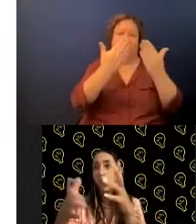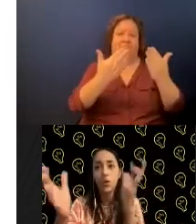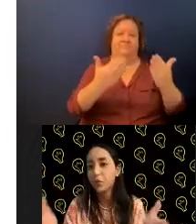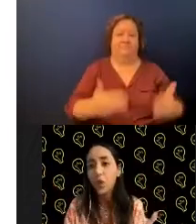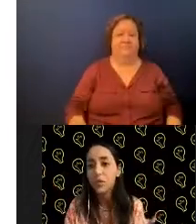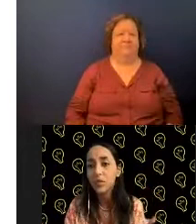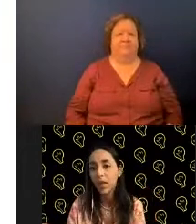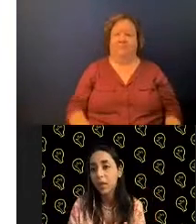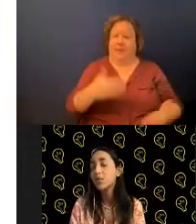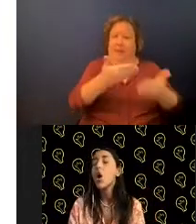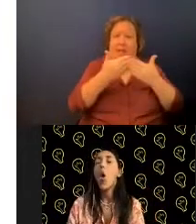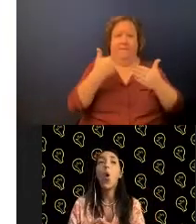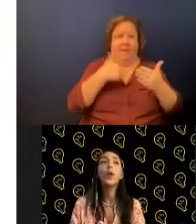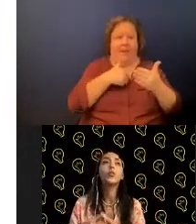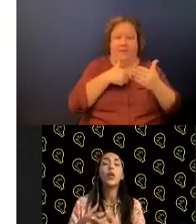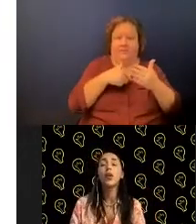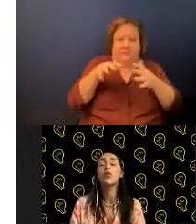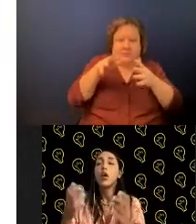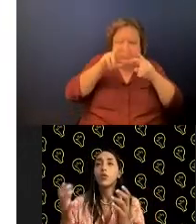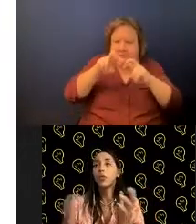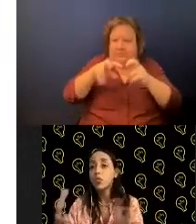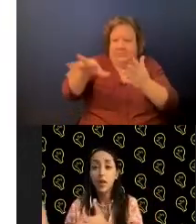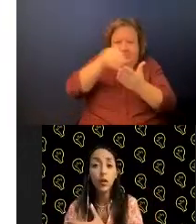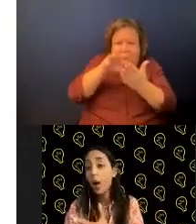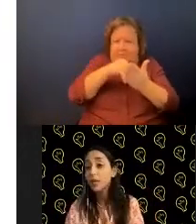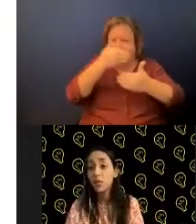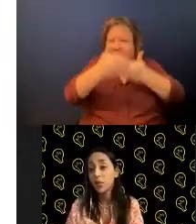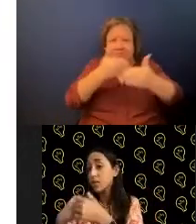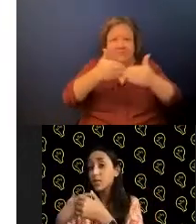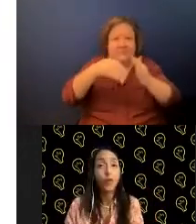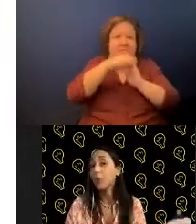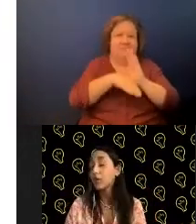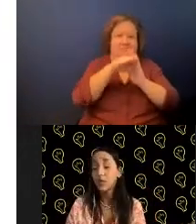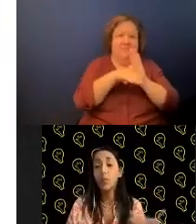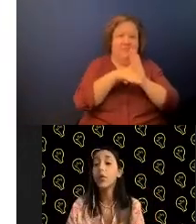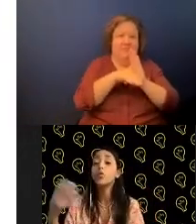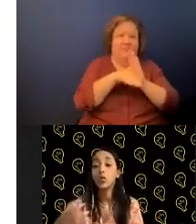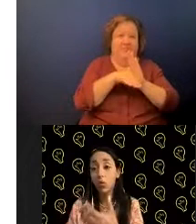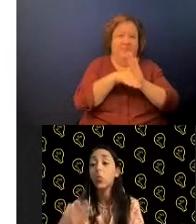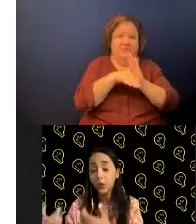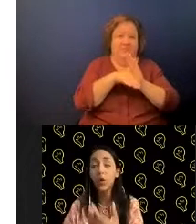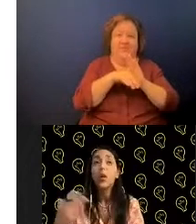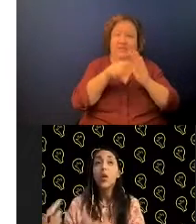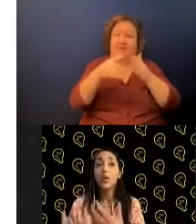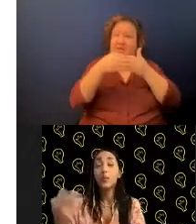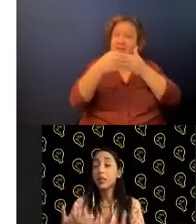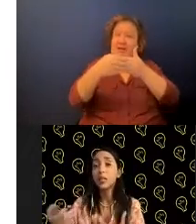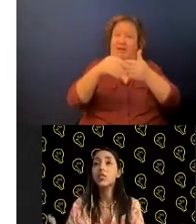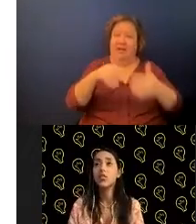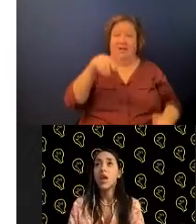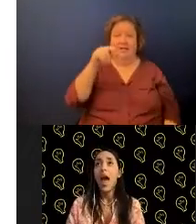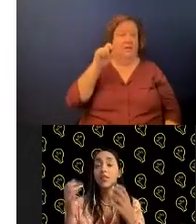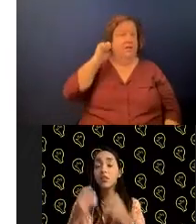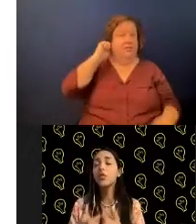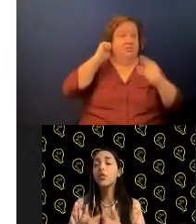ever we've done something like this, or to guide us through the gender policy, which is the first time we've done